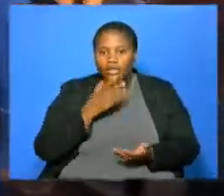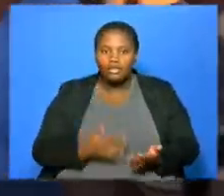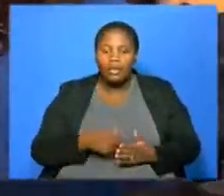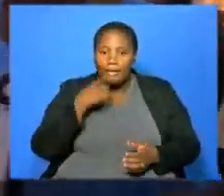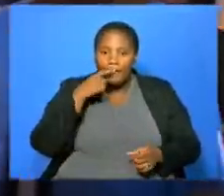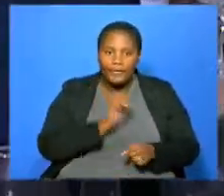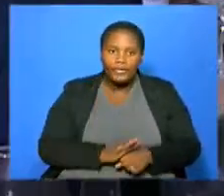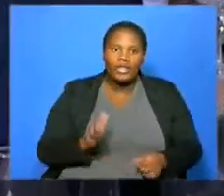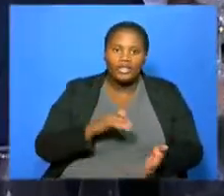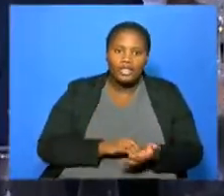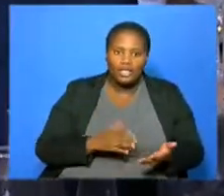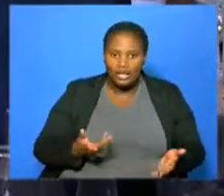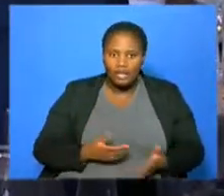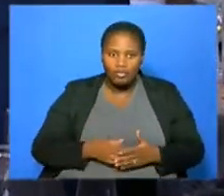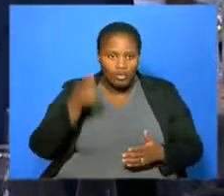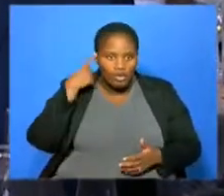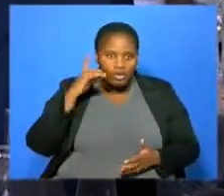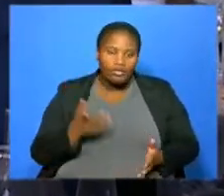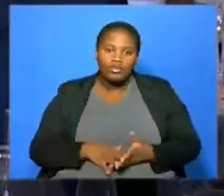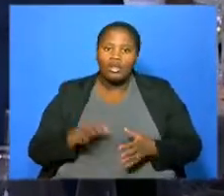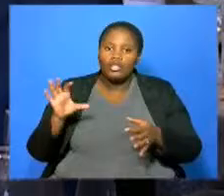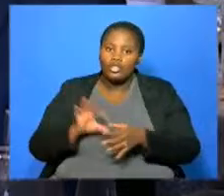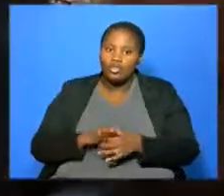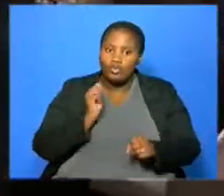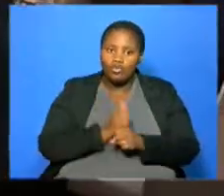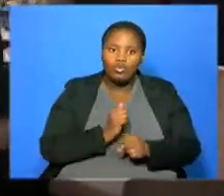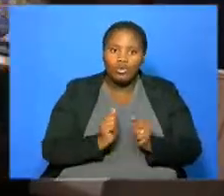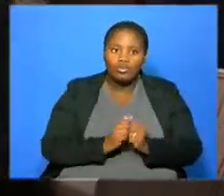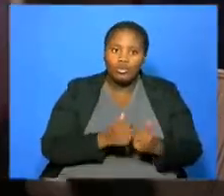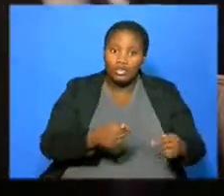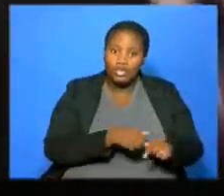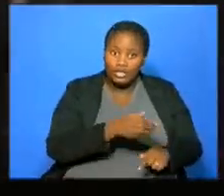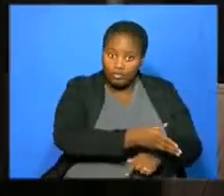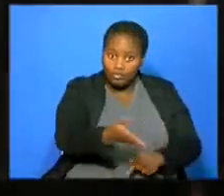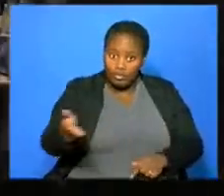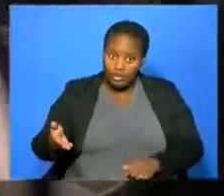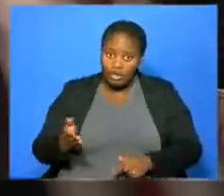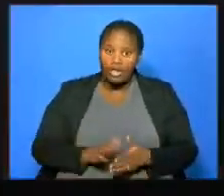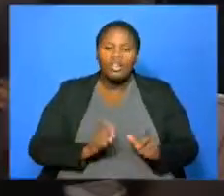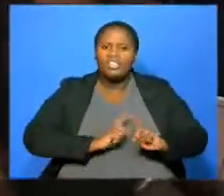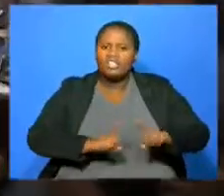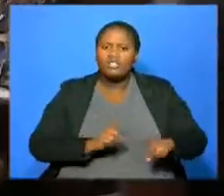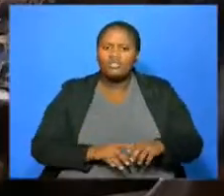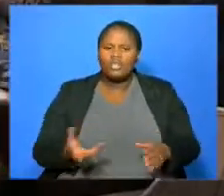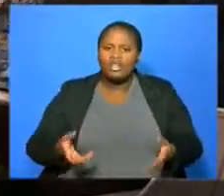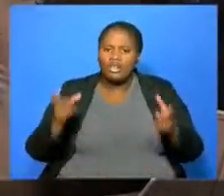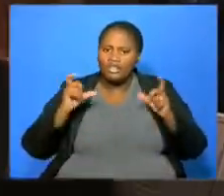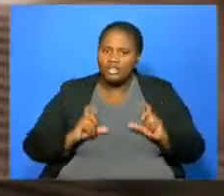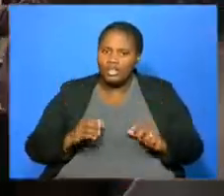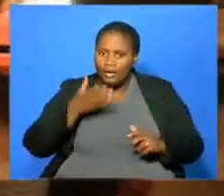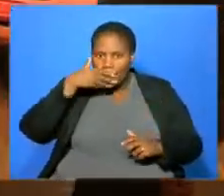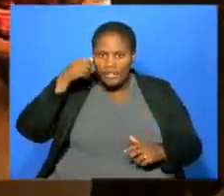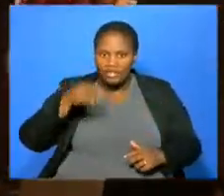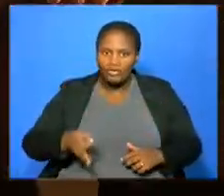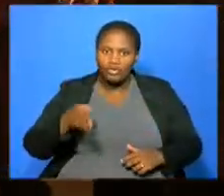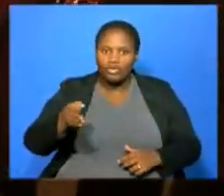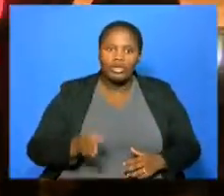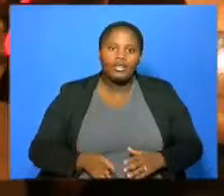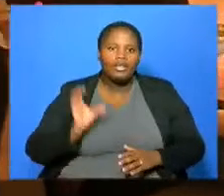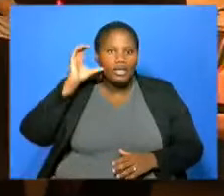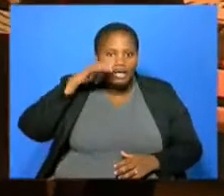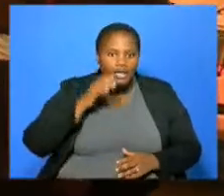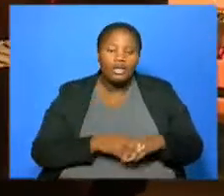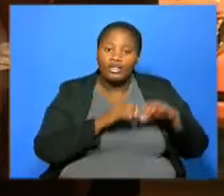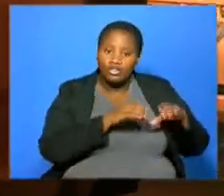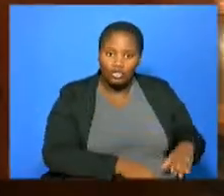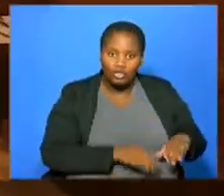government's commitment to cordial relations with these envoys' respective countries to secure a prosperous future for generations to